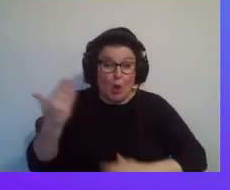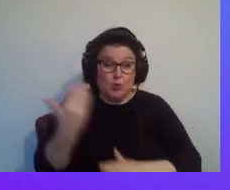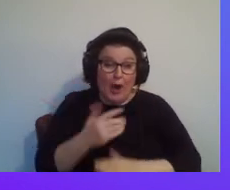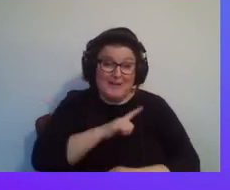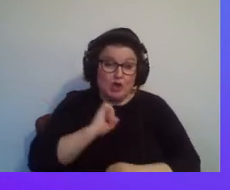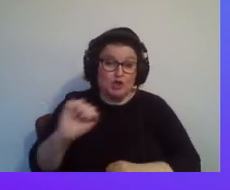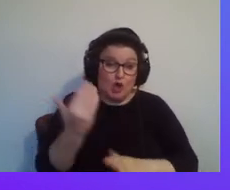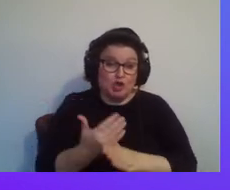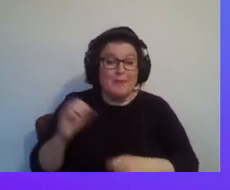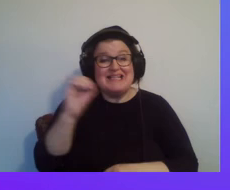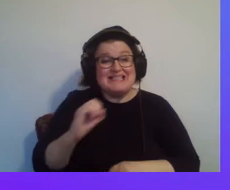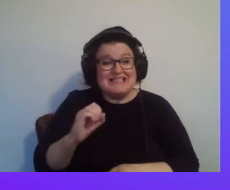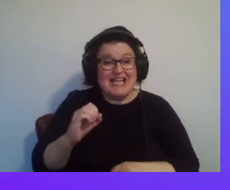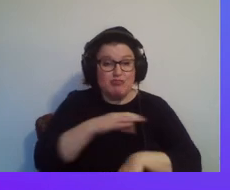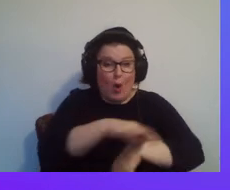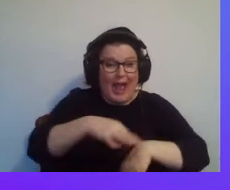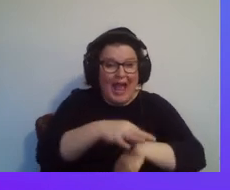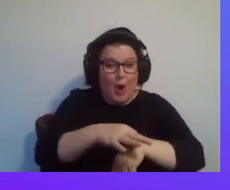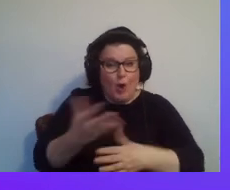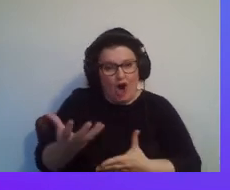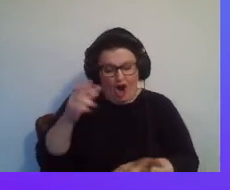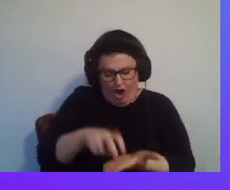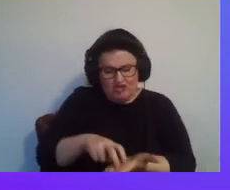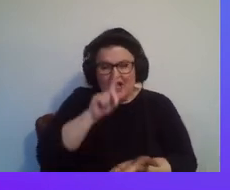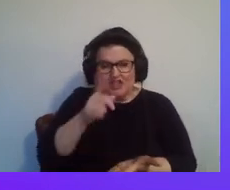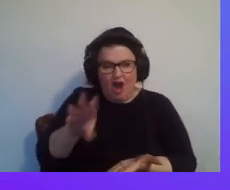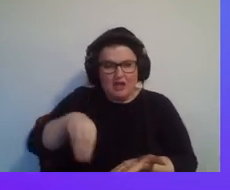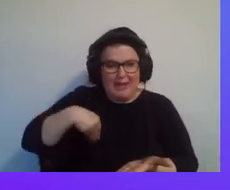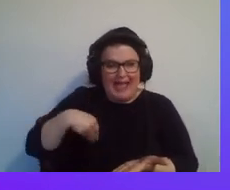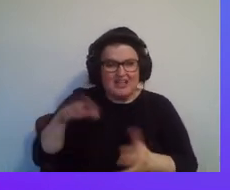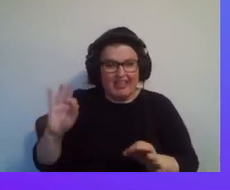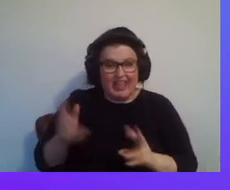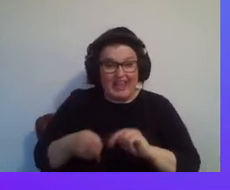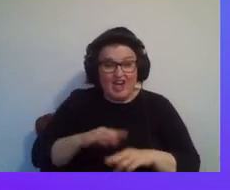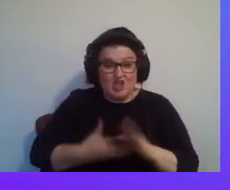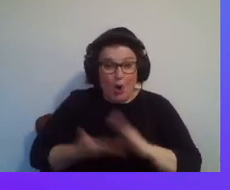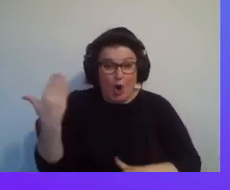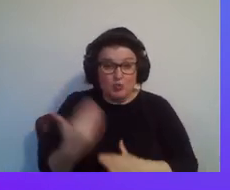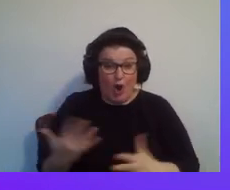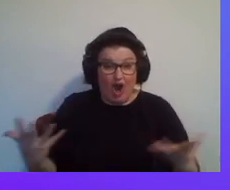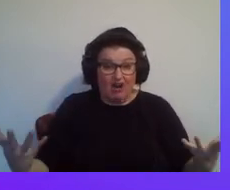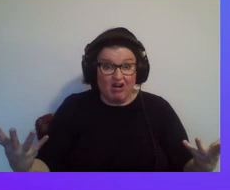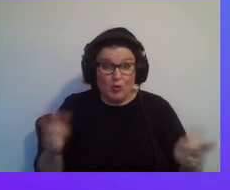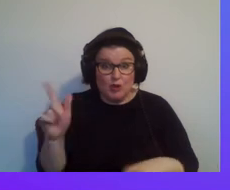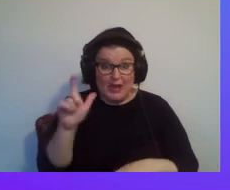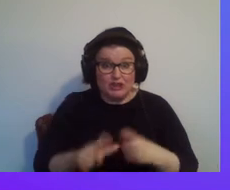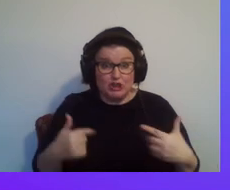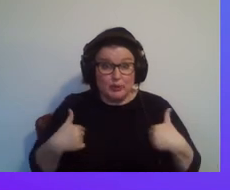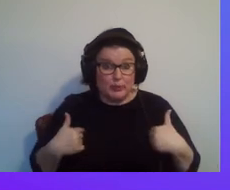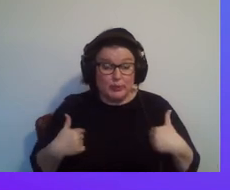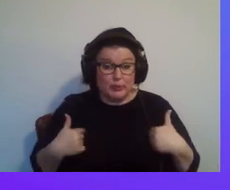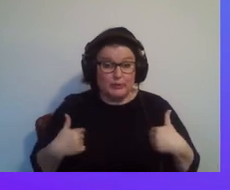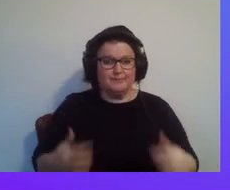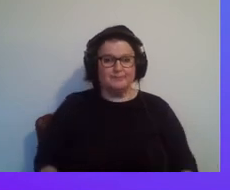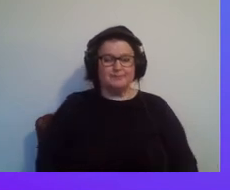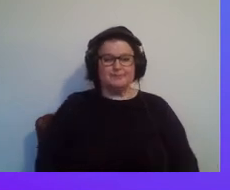paid. I've got a number of more questions I want us to fly through. It's worrying to hear that pregnant women and kids are advised